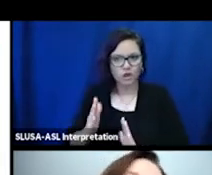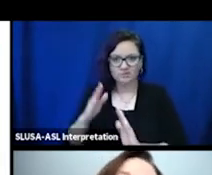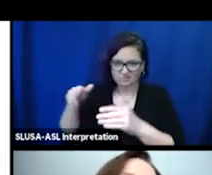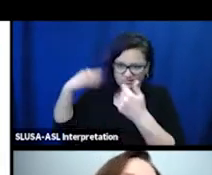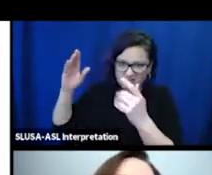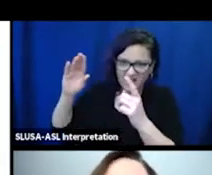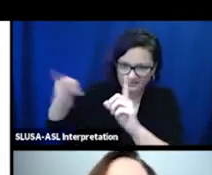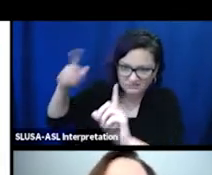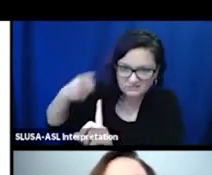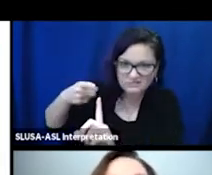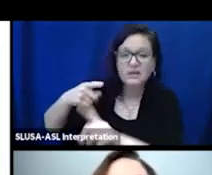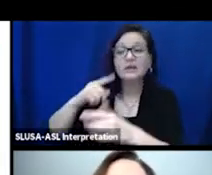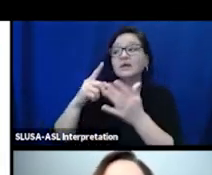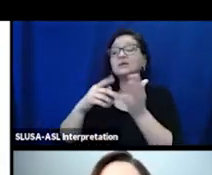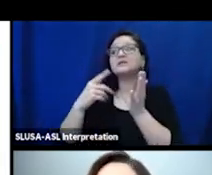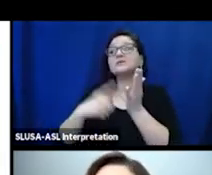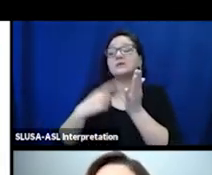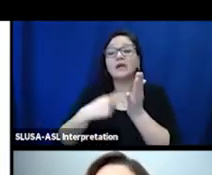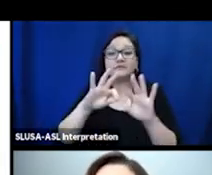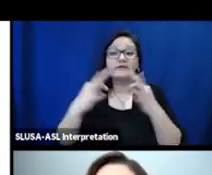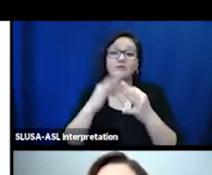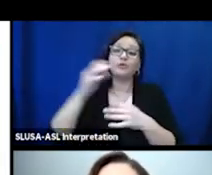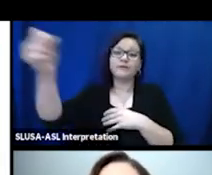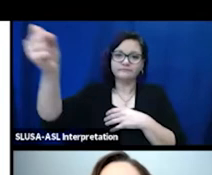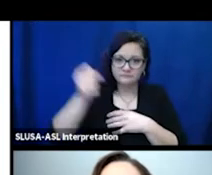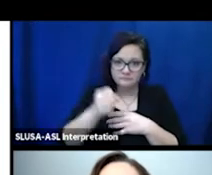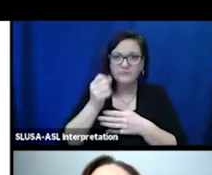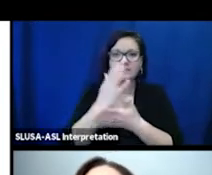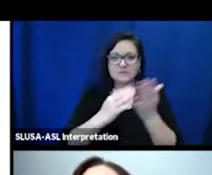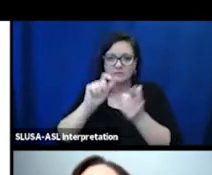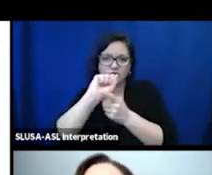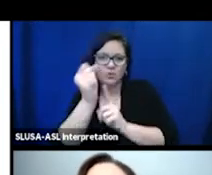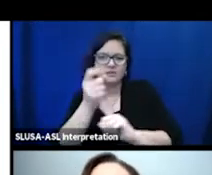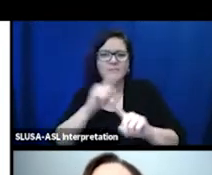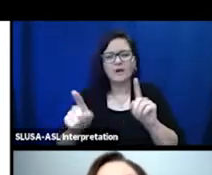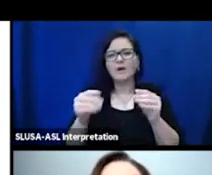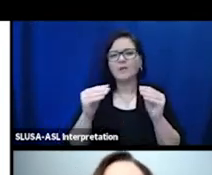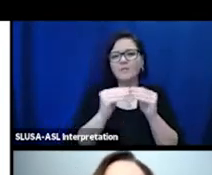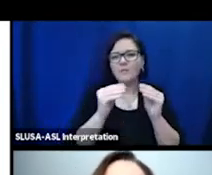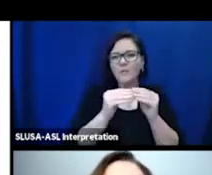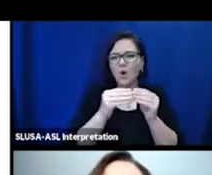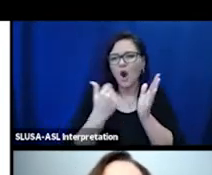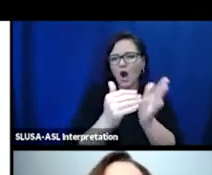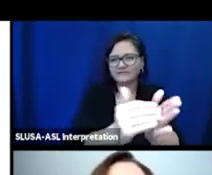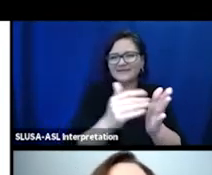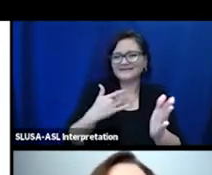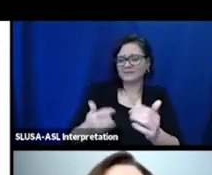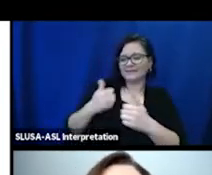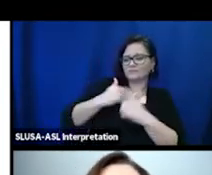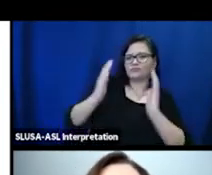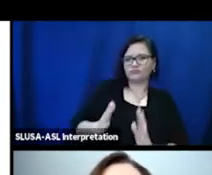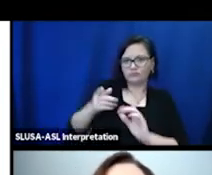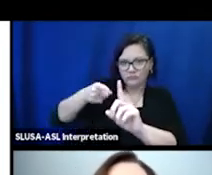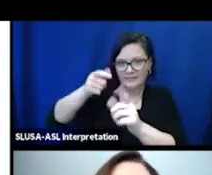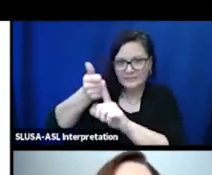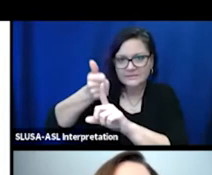will be brought in, in certain circumstances, but more often than not, it's the service member themselves. And as a